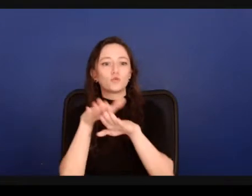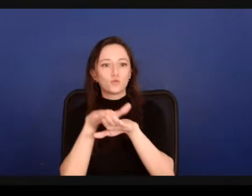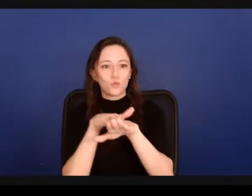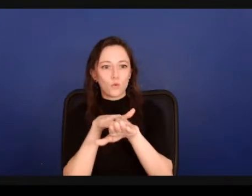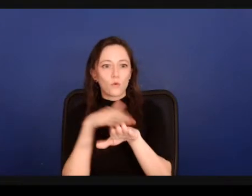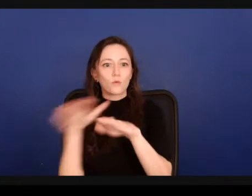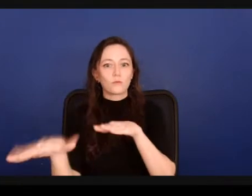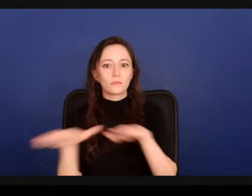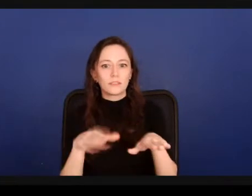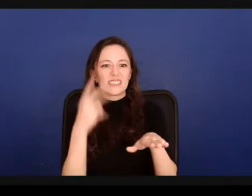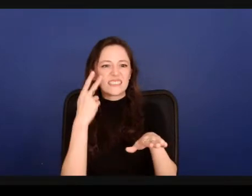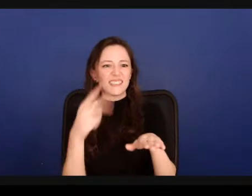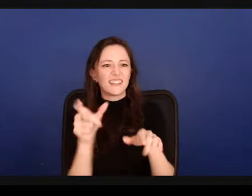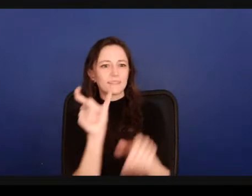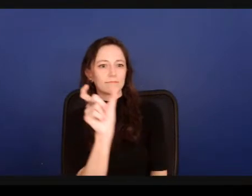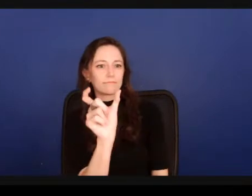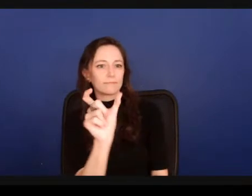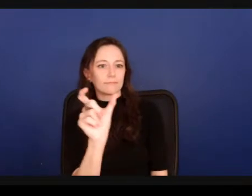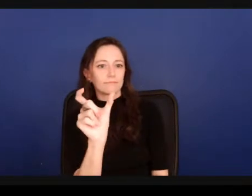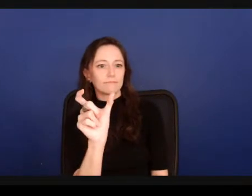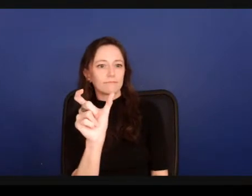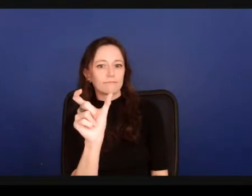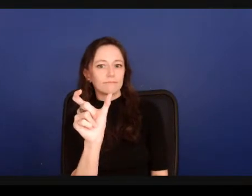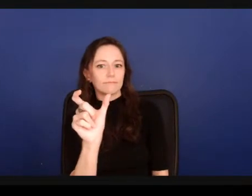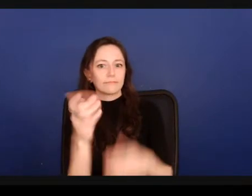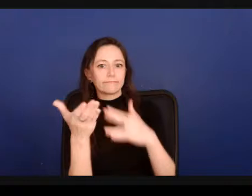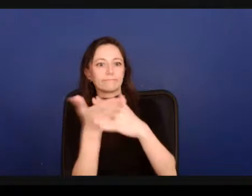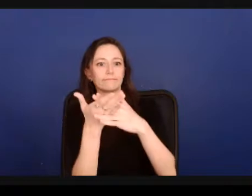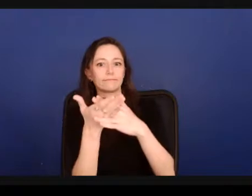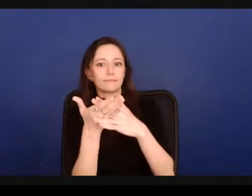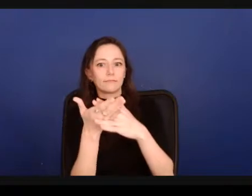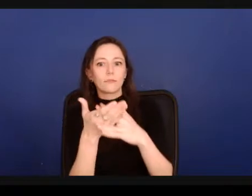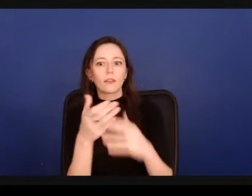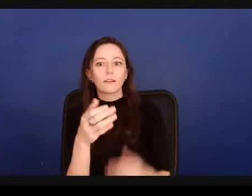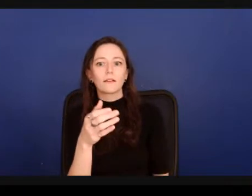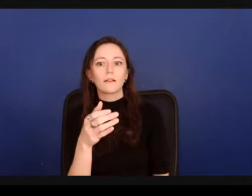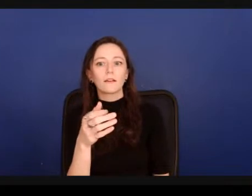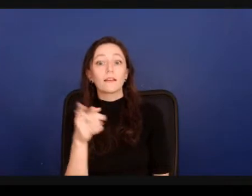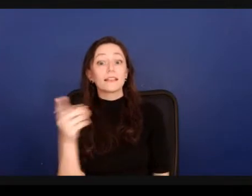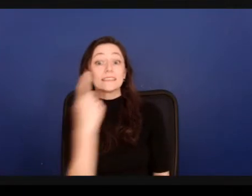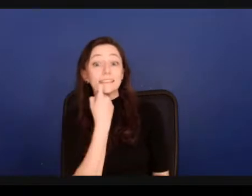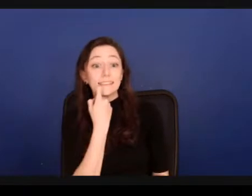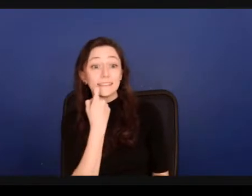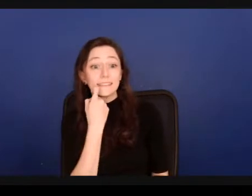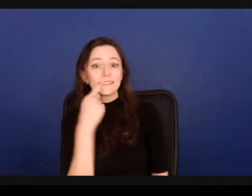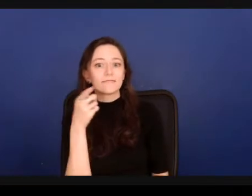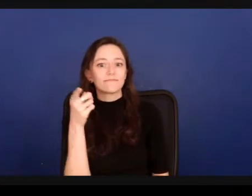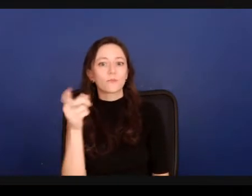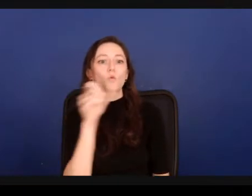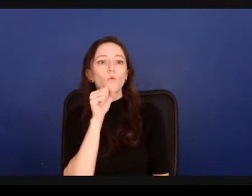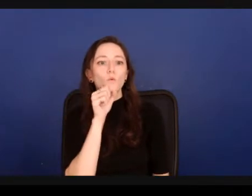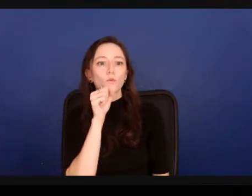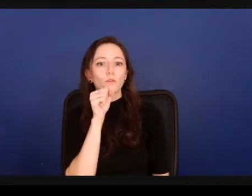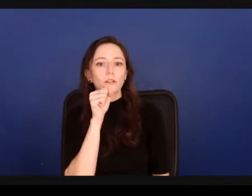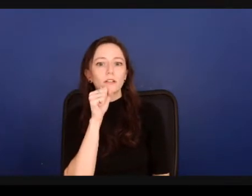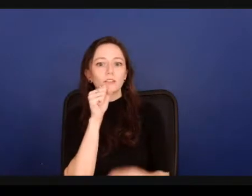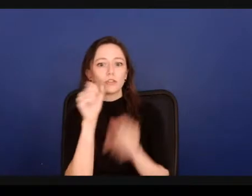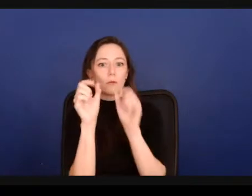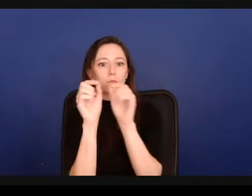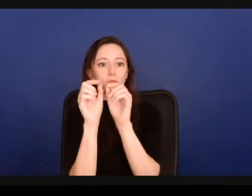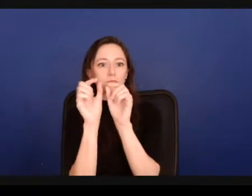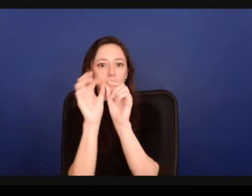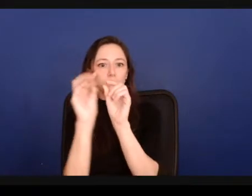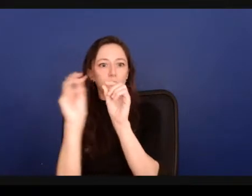just before that most recent seismic swarm. and then they picked up again. You see the green ones coming back in here as